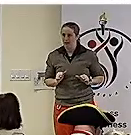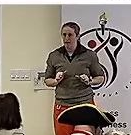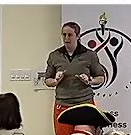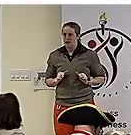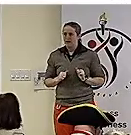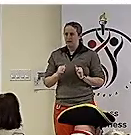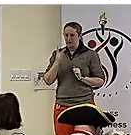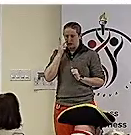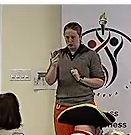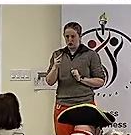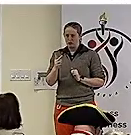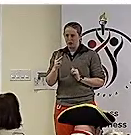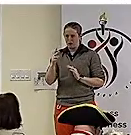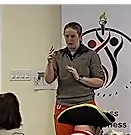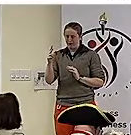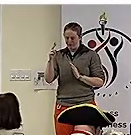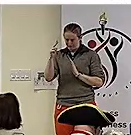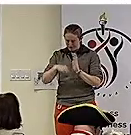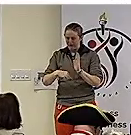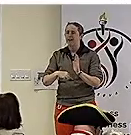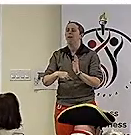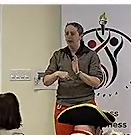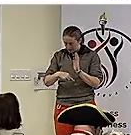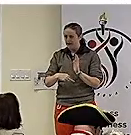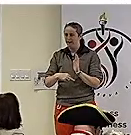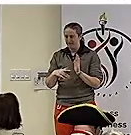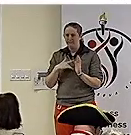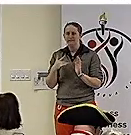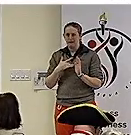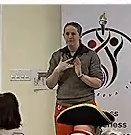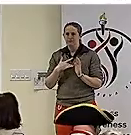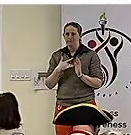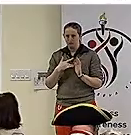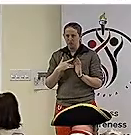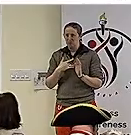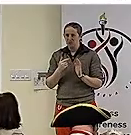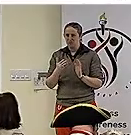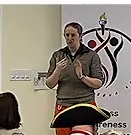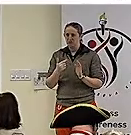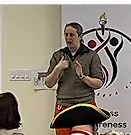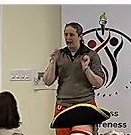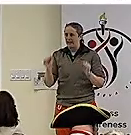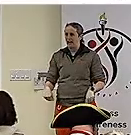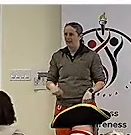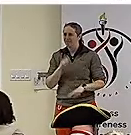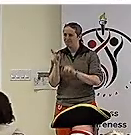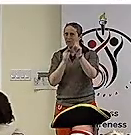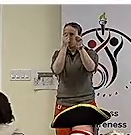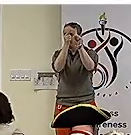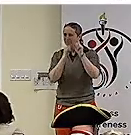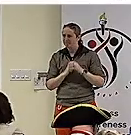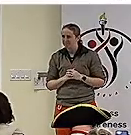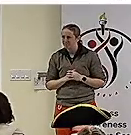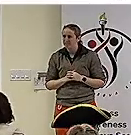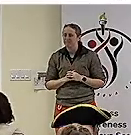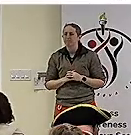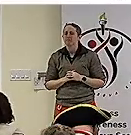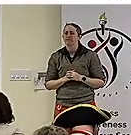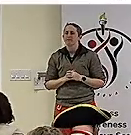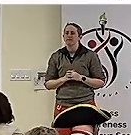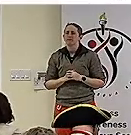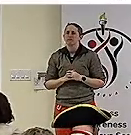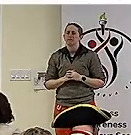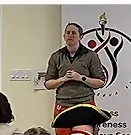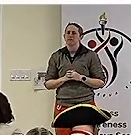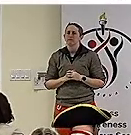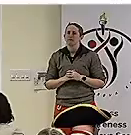he wanted to, he said, this is something I want to do. In closing, I just want